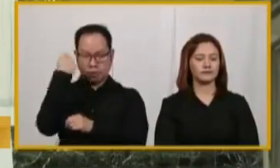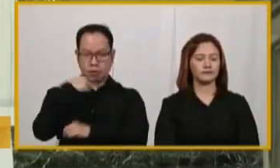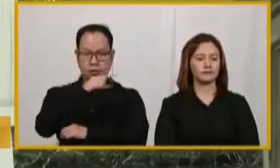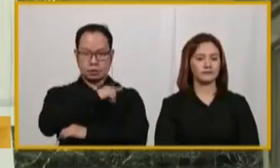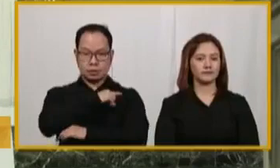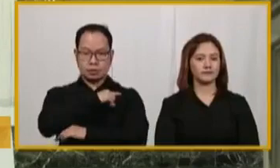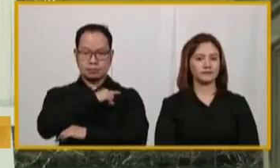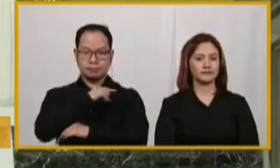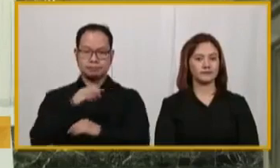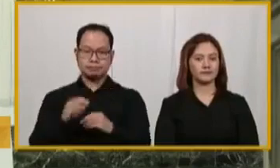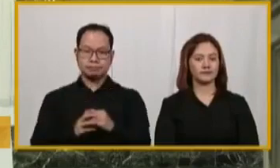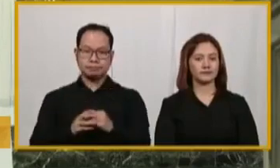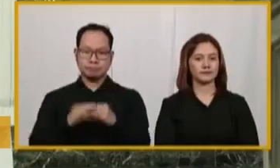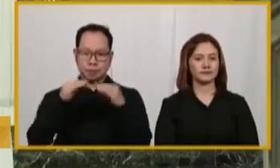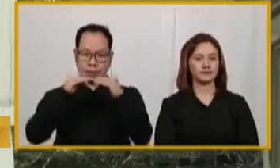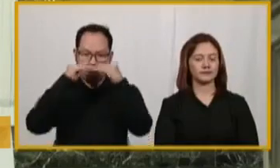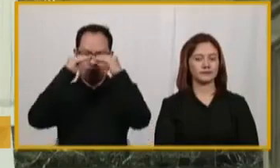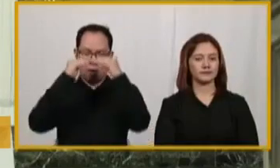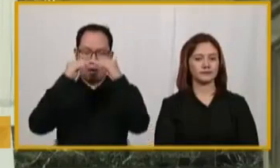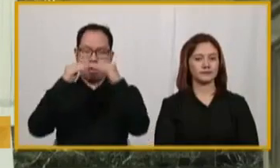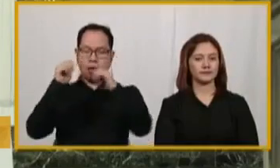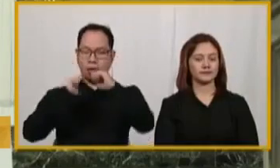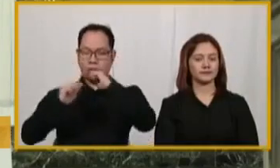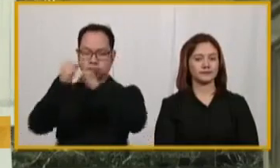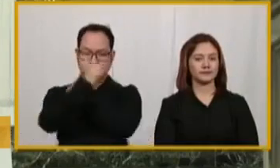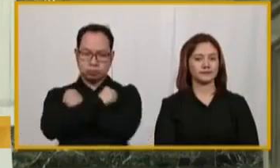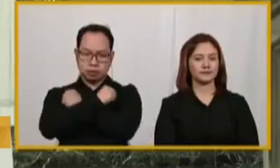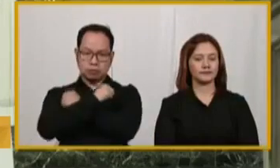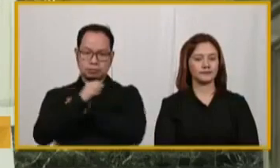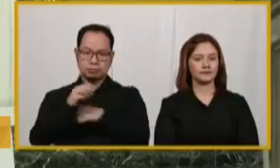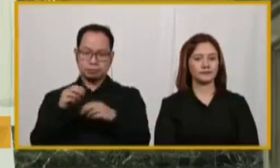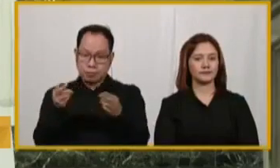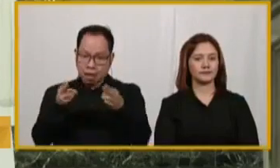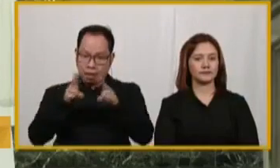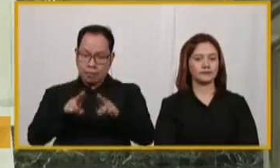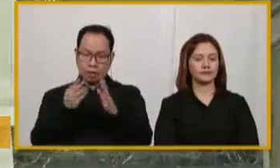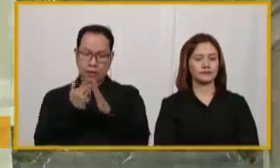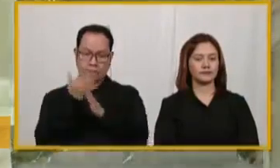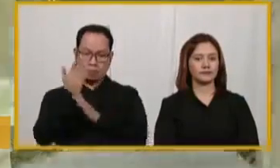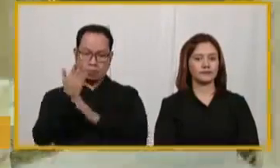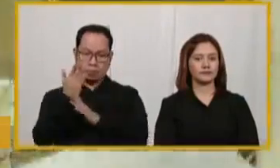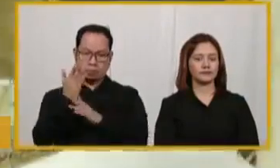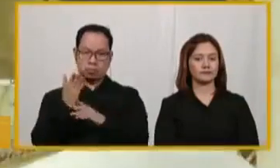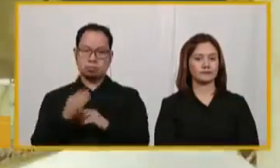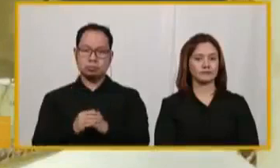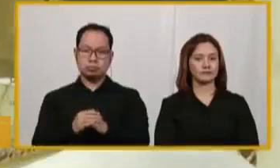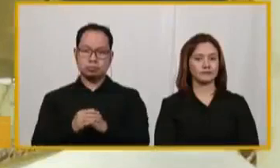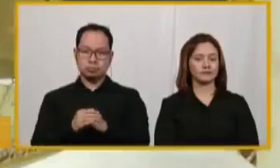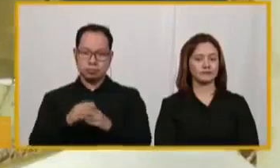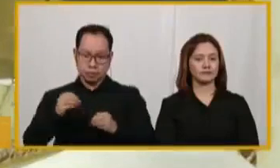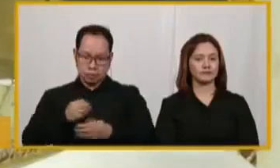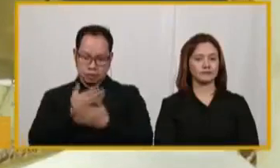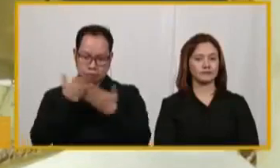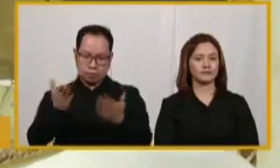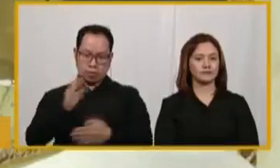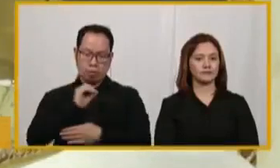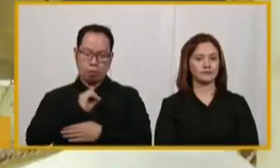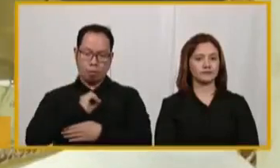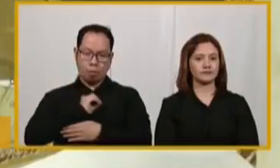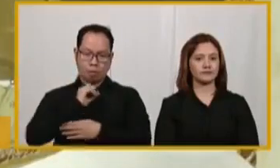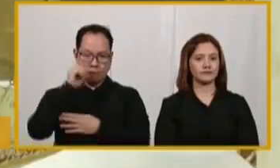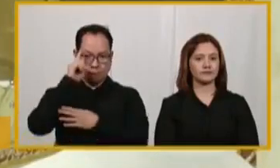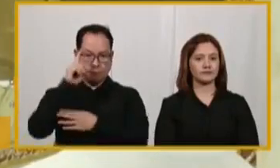the supreme act of love is manifested through total self-giving of oneself for